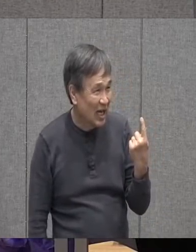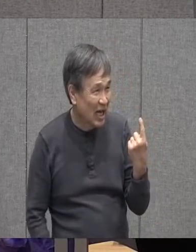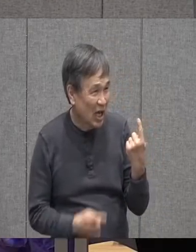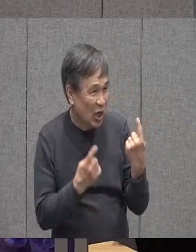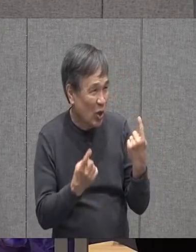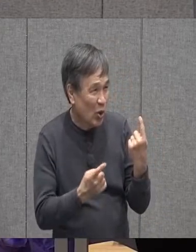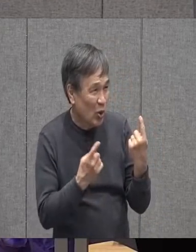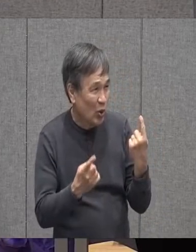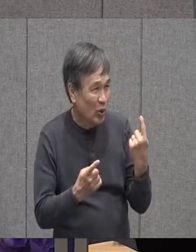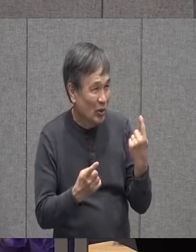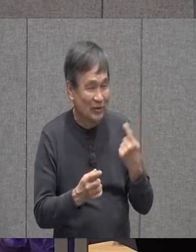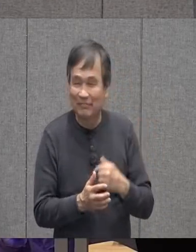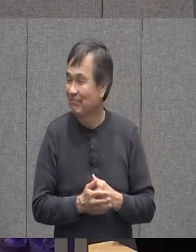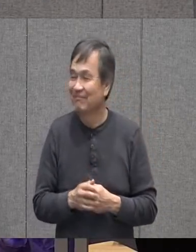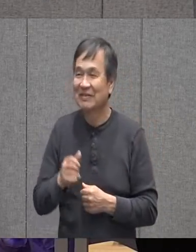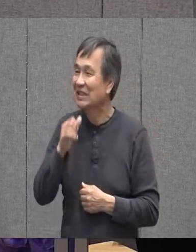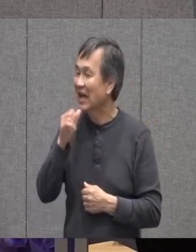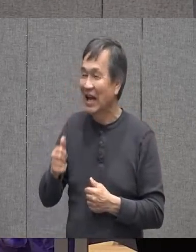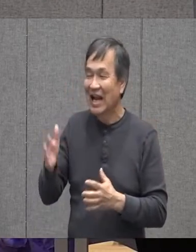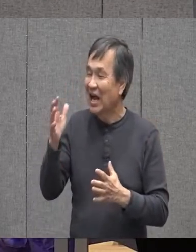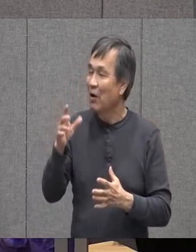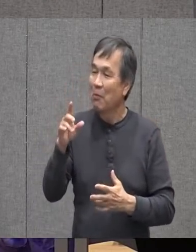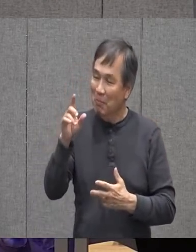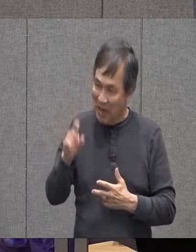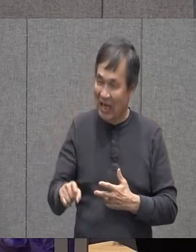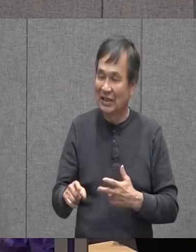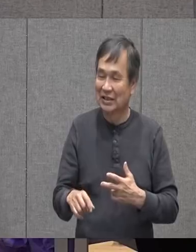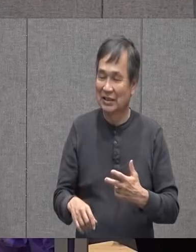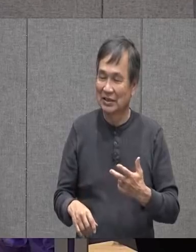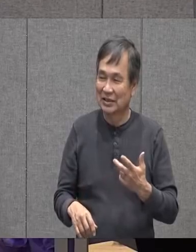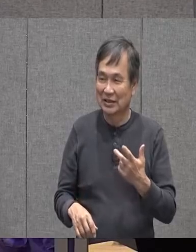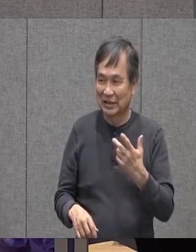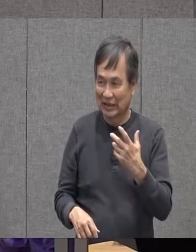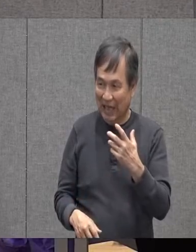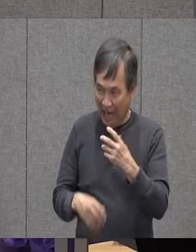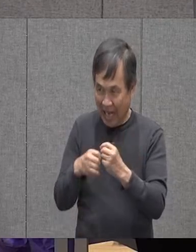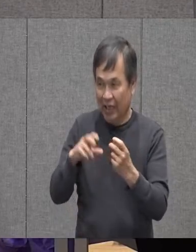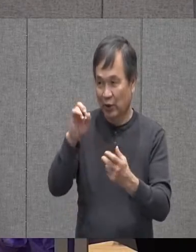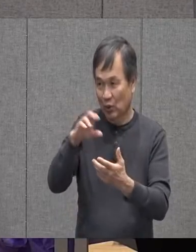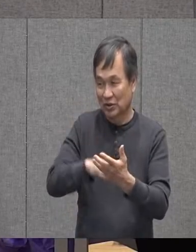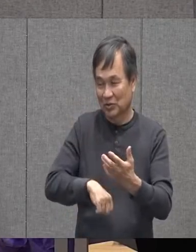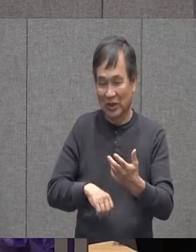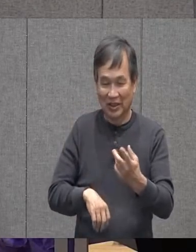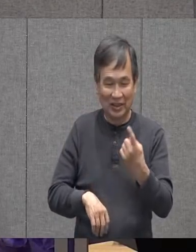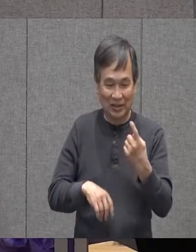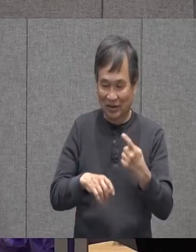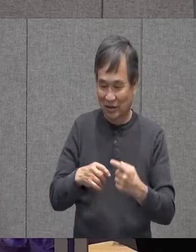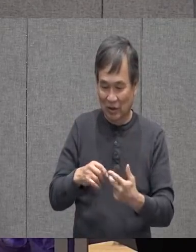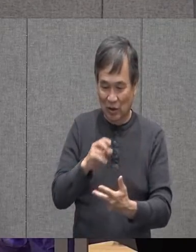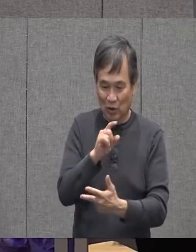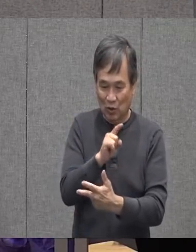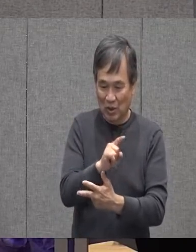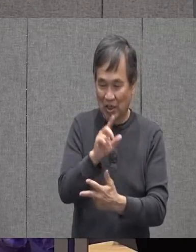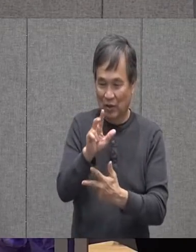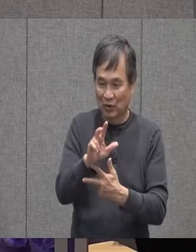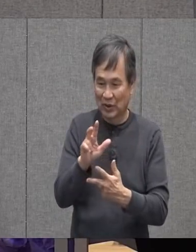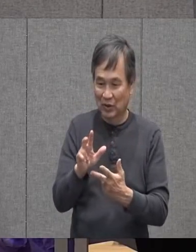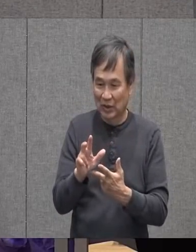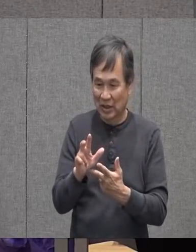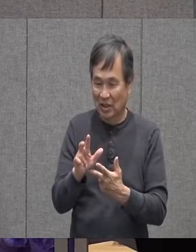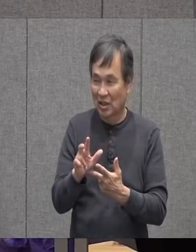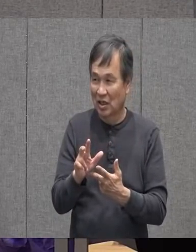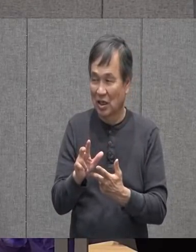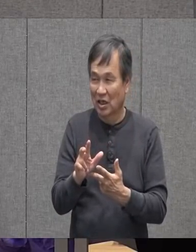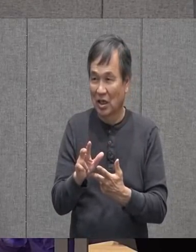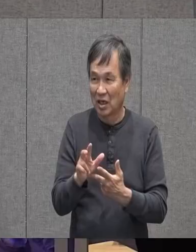wondering, I think no, you can't use your 1 by yourself because I had a 3 and remember I couldn't use that by myself. But I'm thinking you could probably use